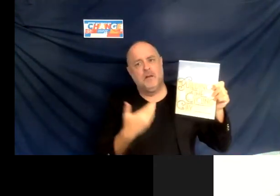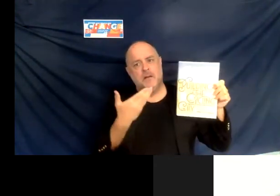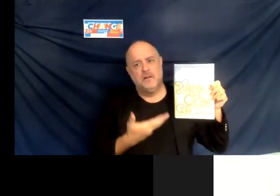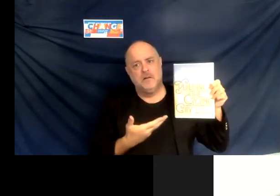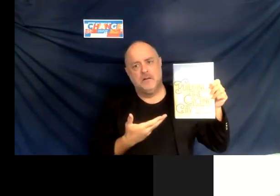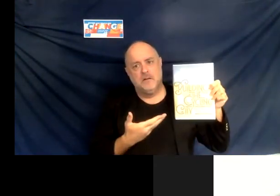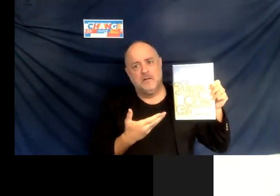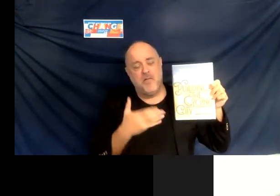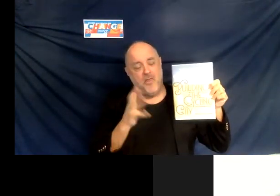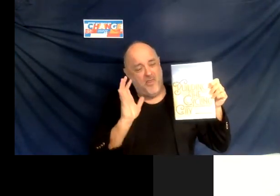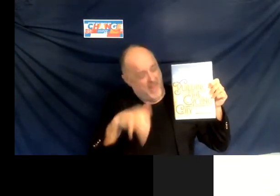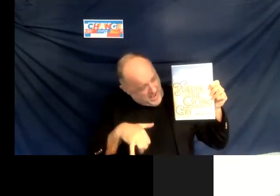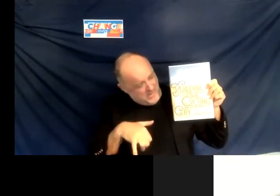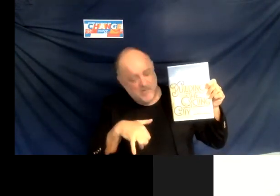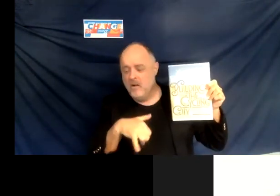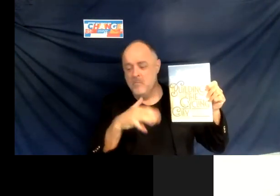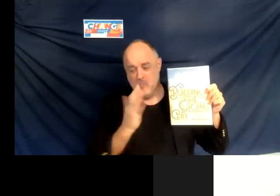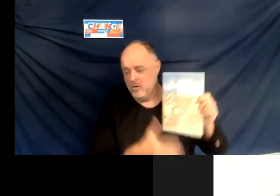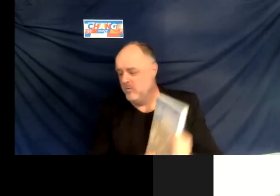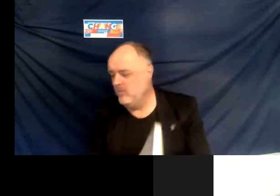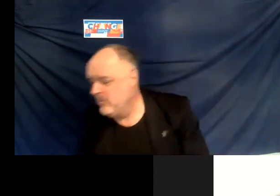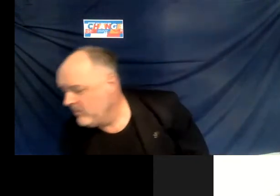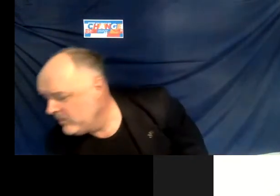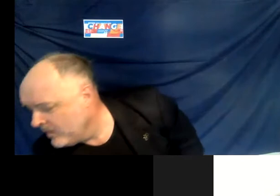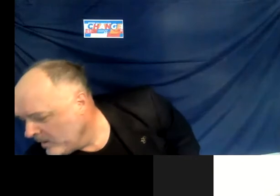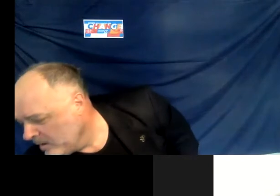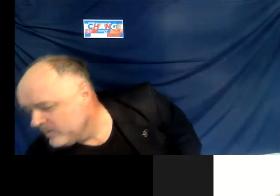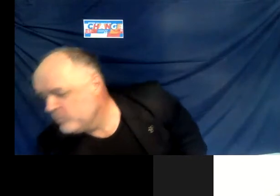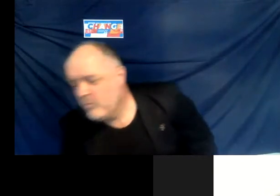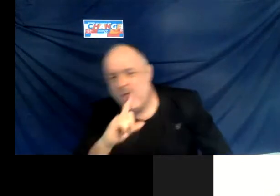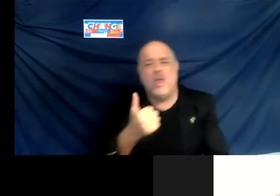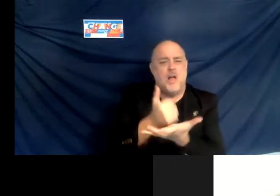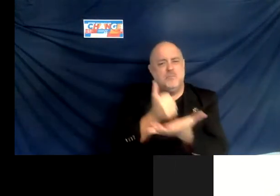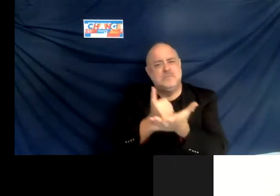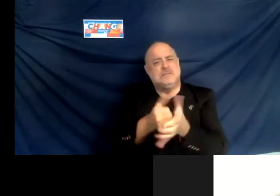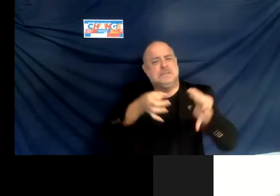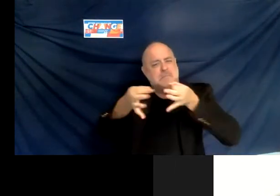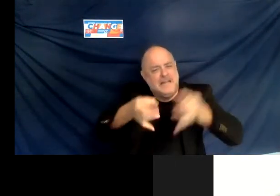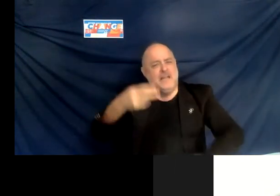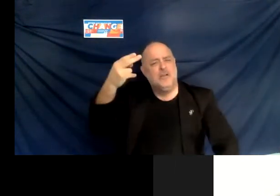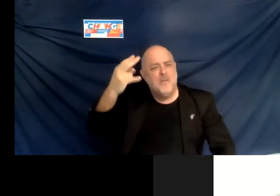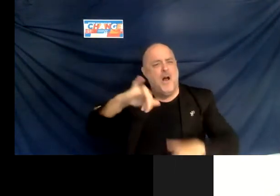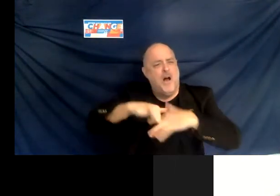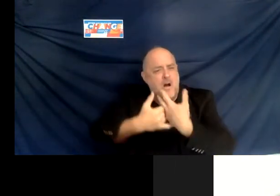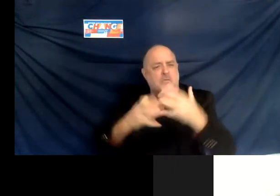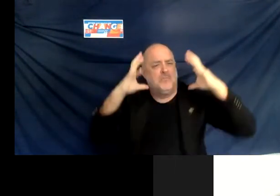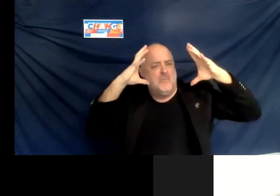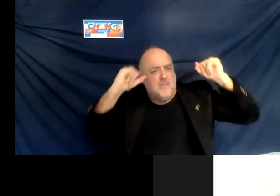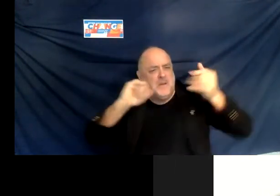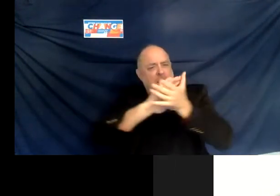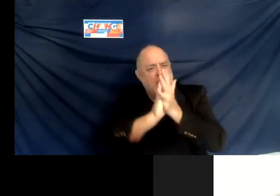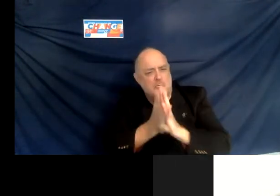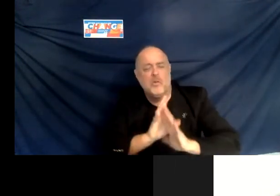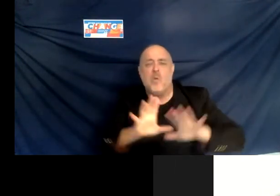urban and transportation planning decisions that established the Netherlands as a bicycling paradise, and how North American communities are translating